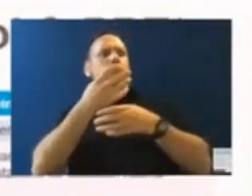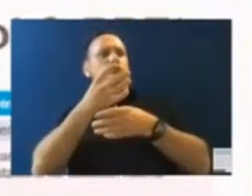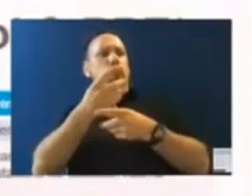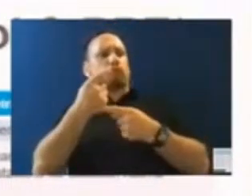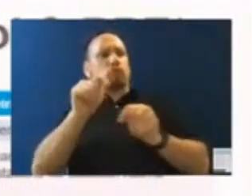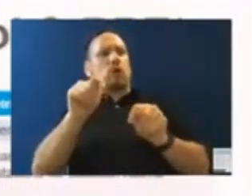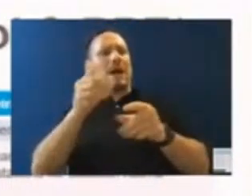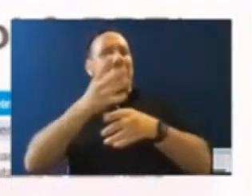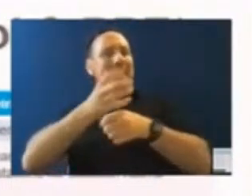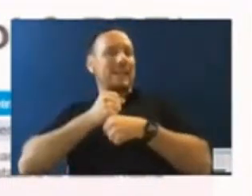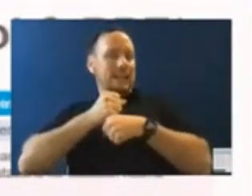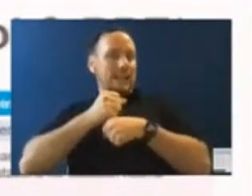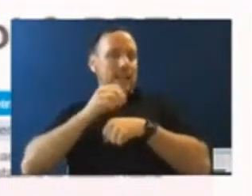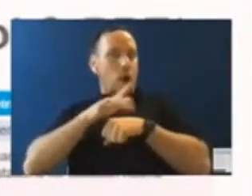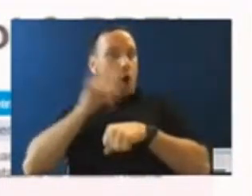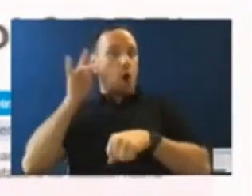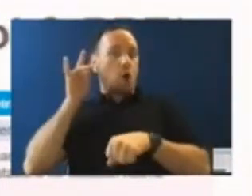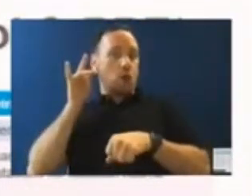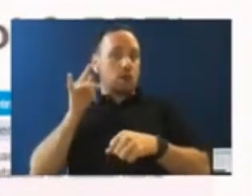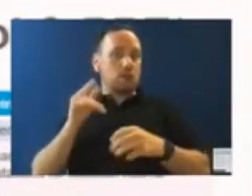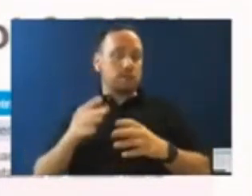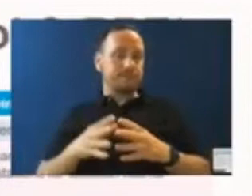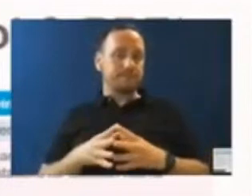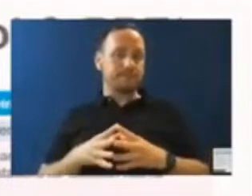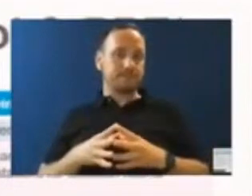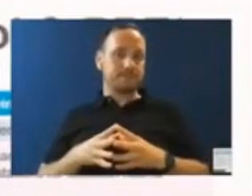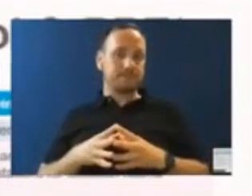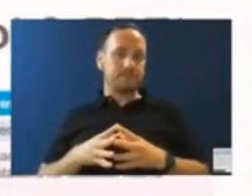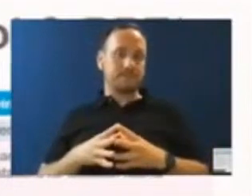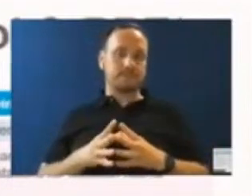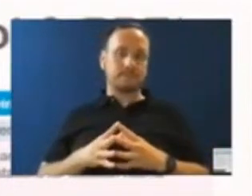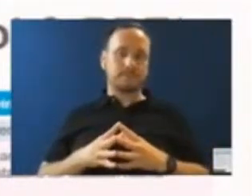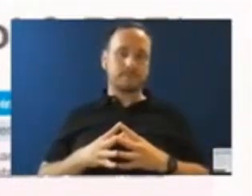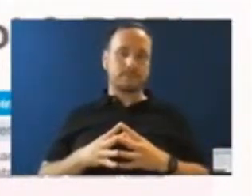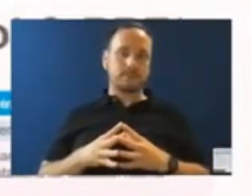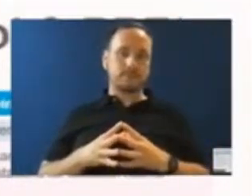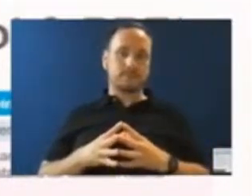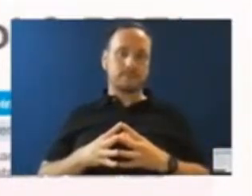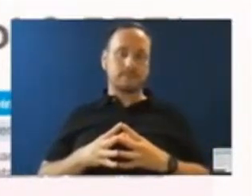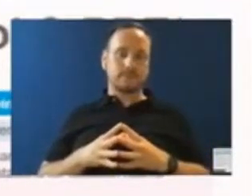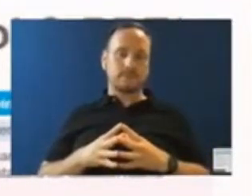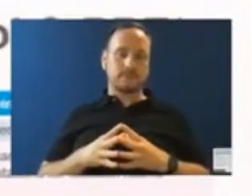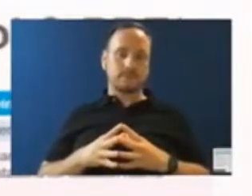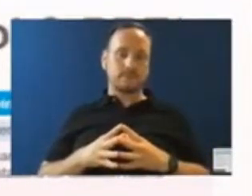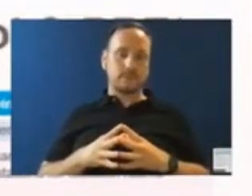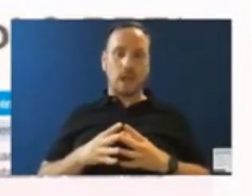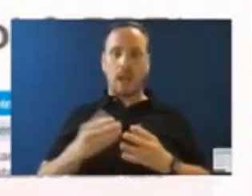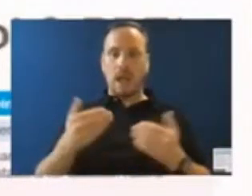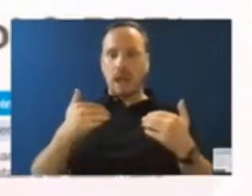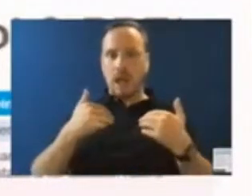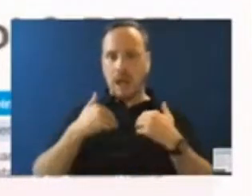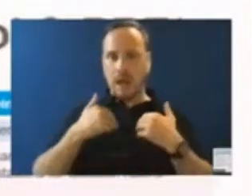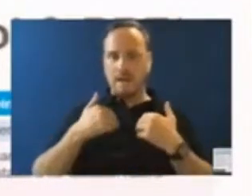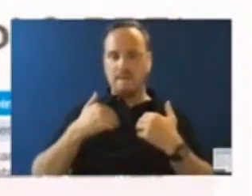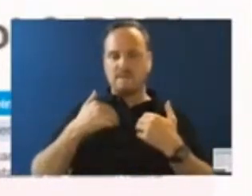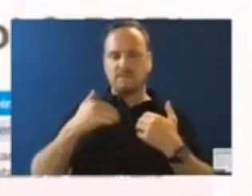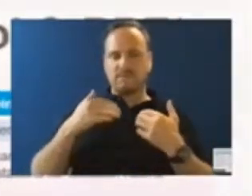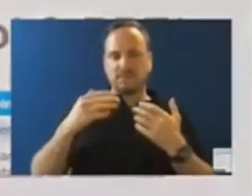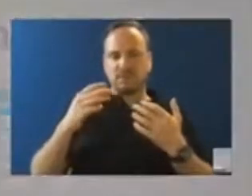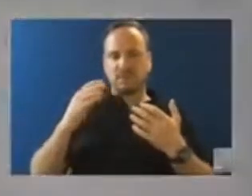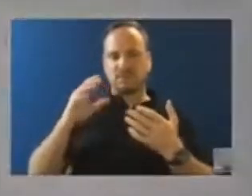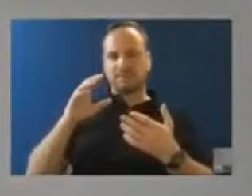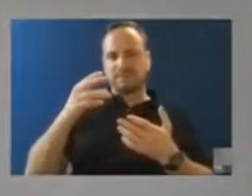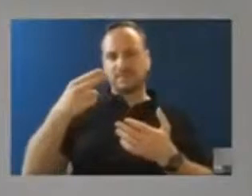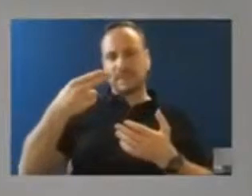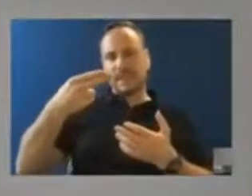soap available, and we'll keep our dispensers filled at all times. We have hand sanitizer stations and dispensers.